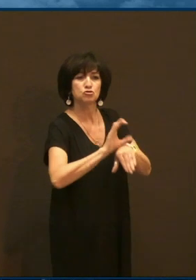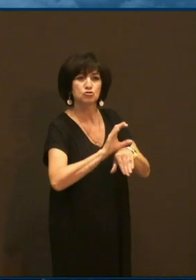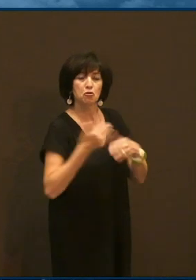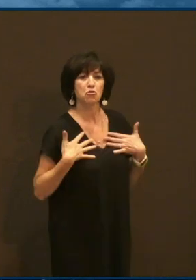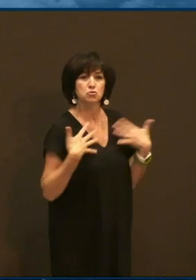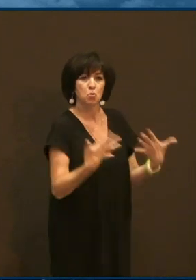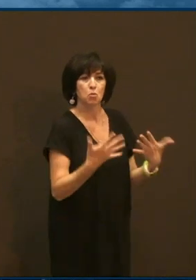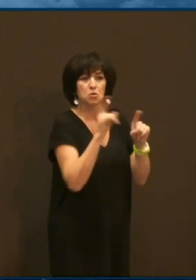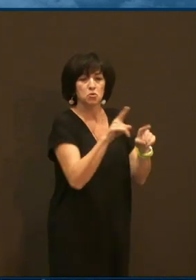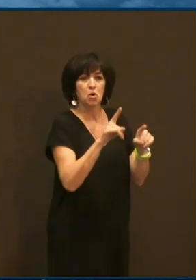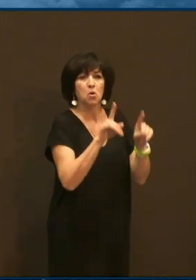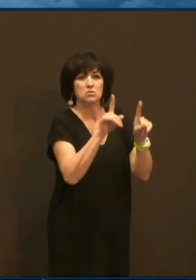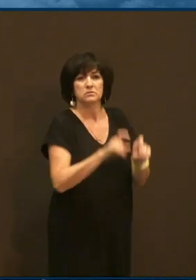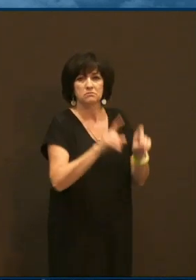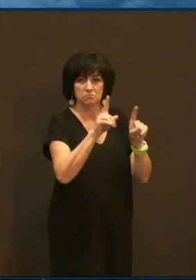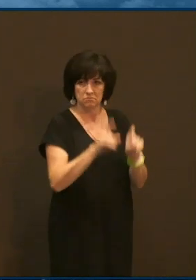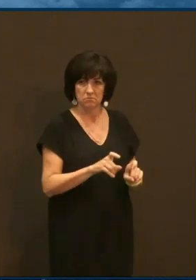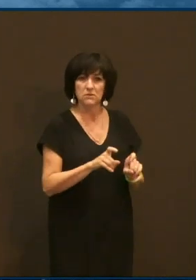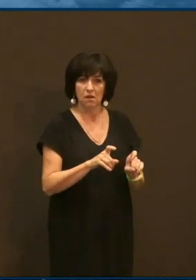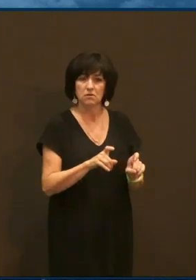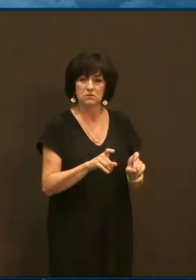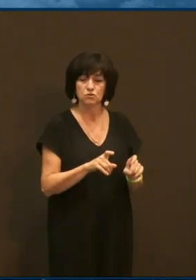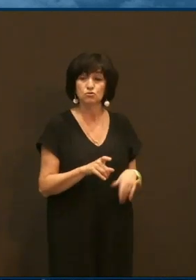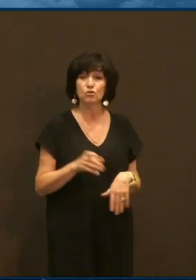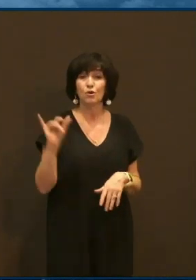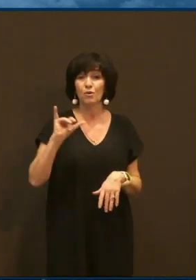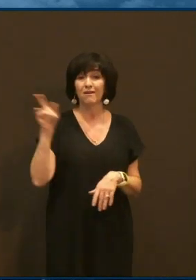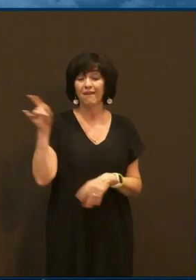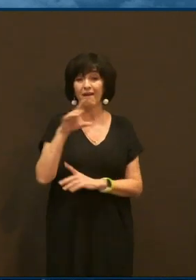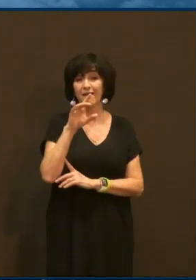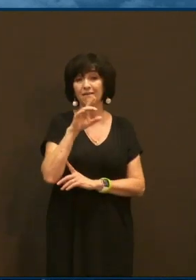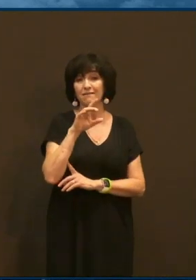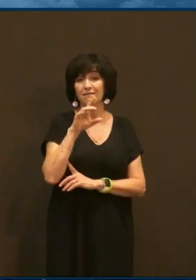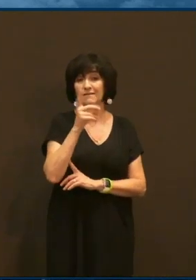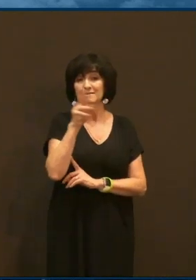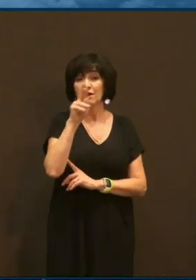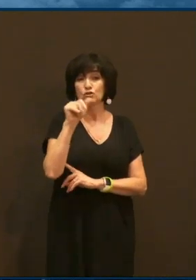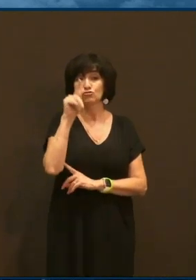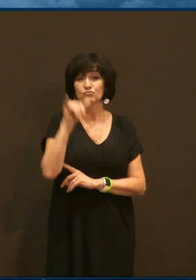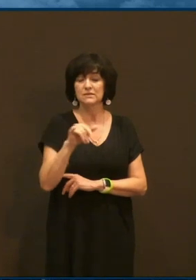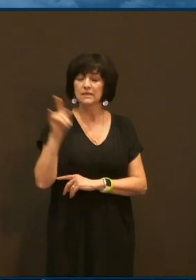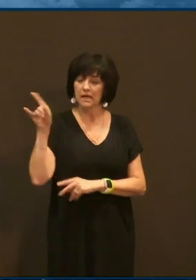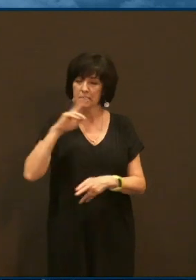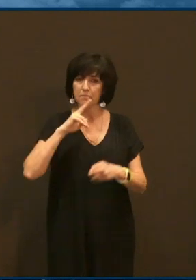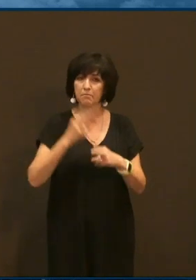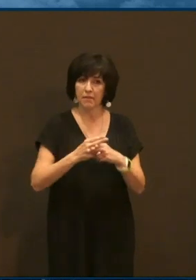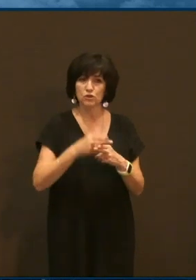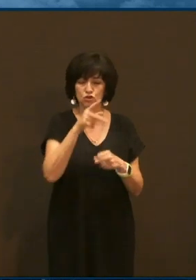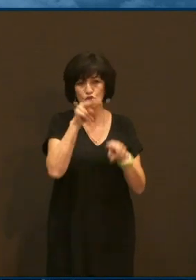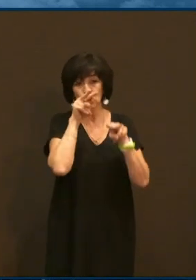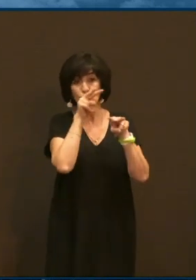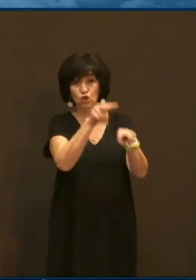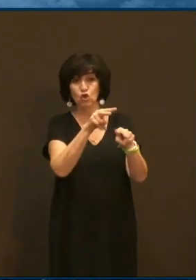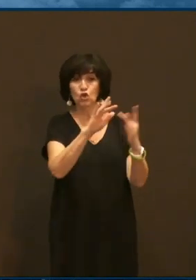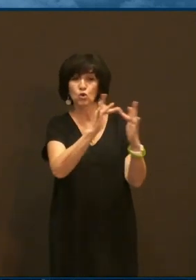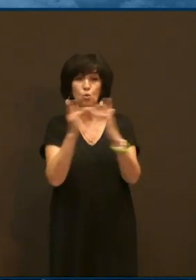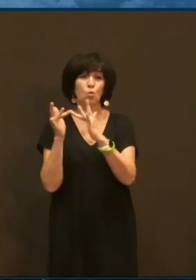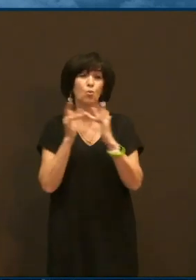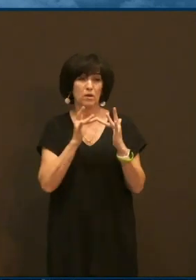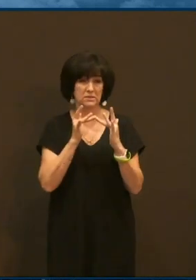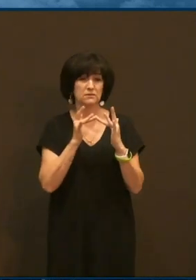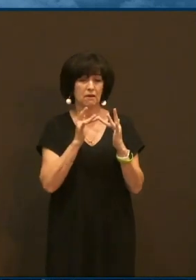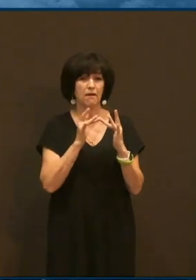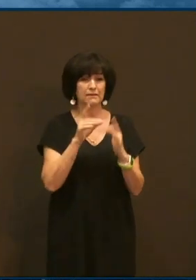that I know the governor and Dr. Rattay already mentioned, de.gov /COVID testing, you will see the full list